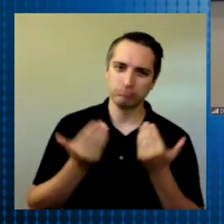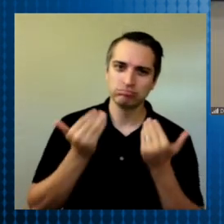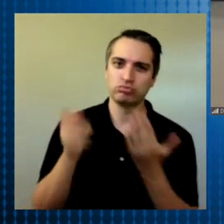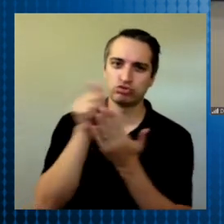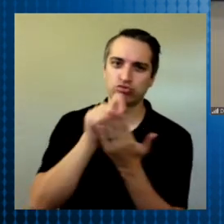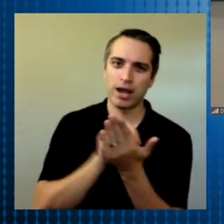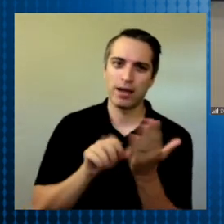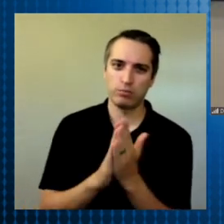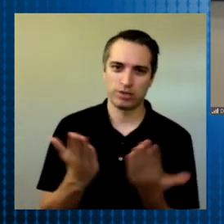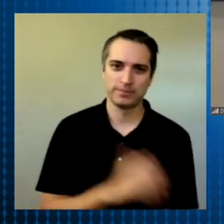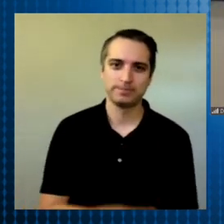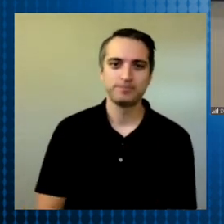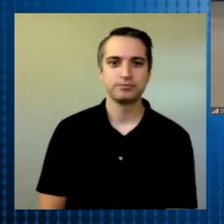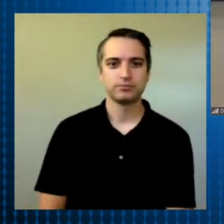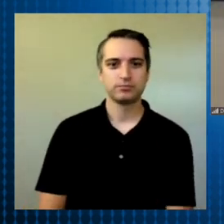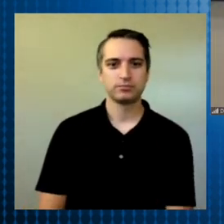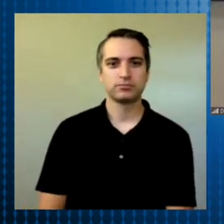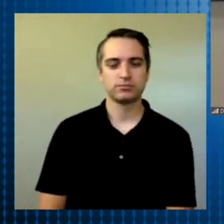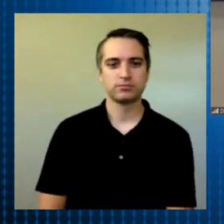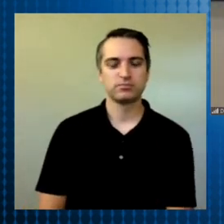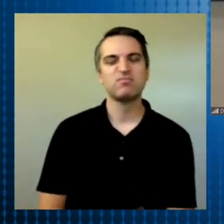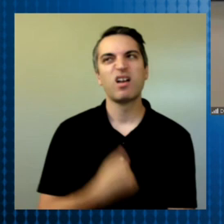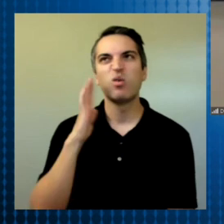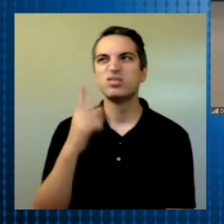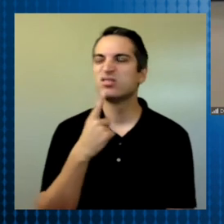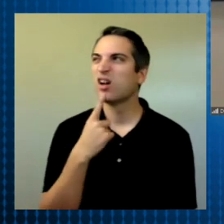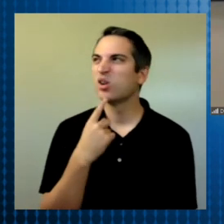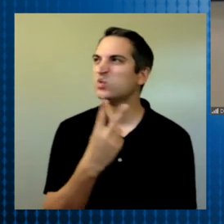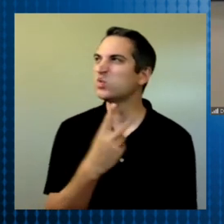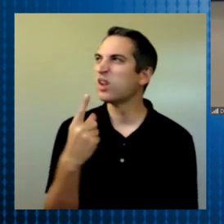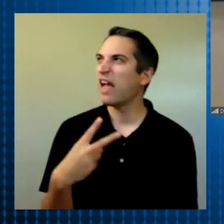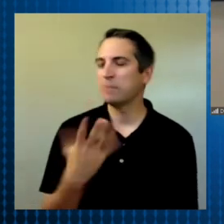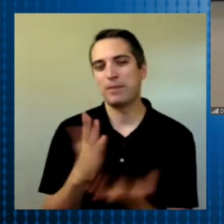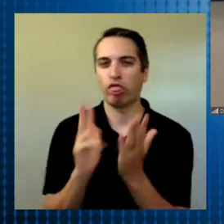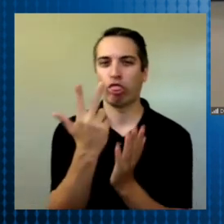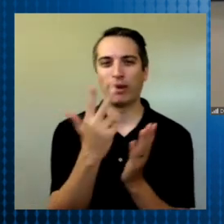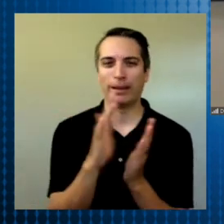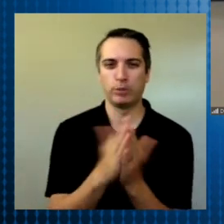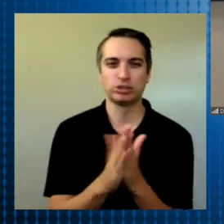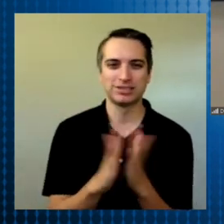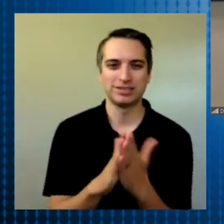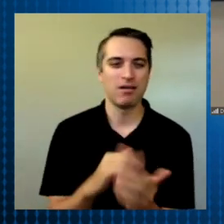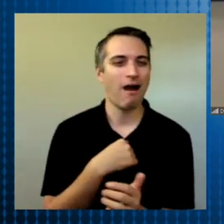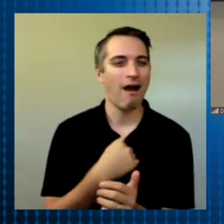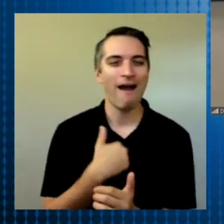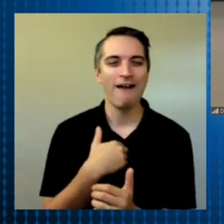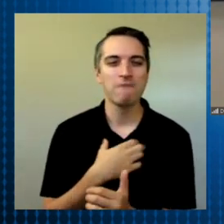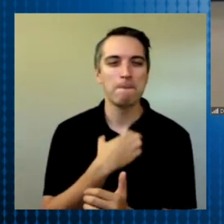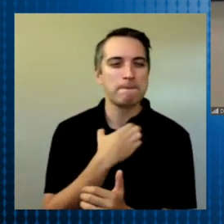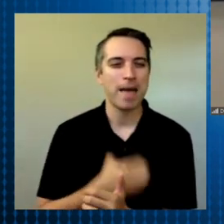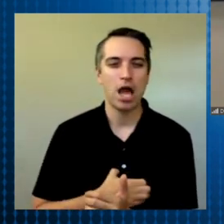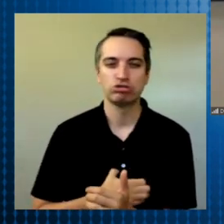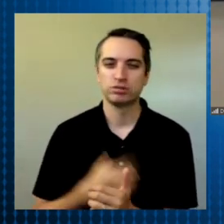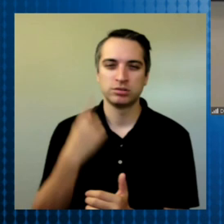There's only been, I would say, 2.5, maybe 3. I have this passion for history.